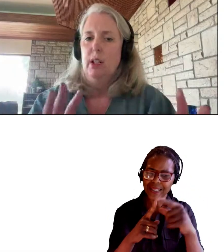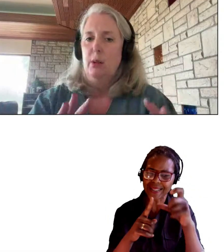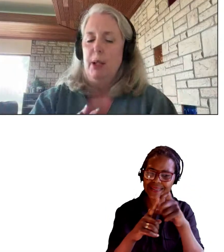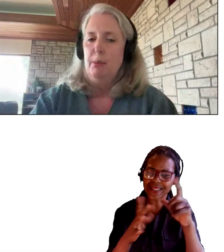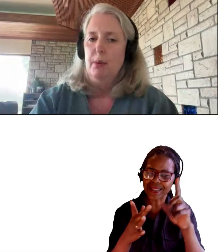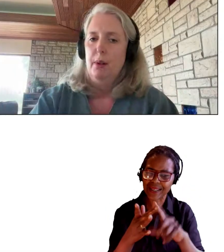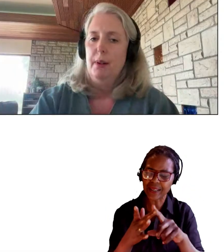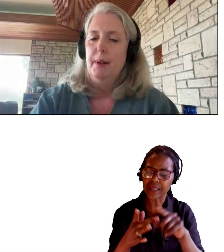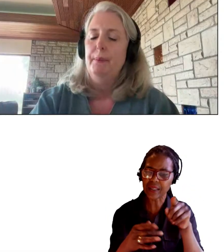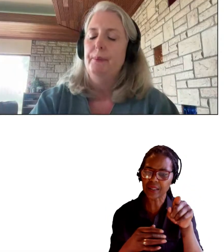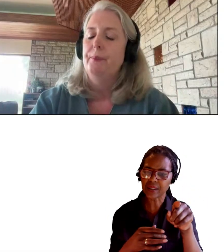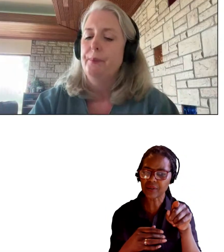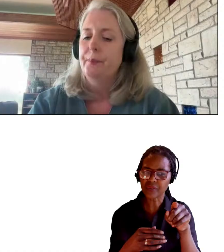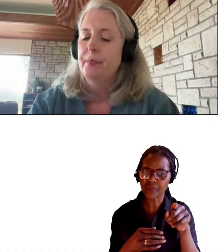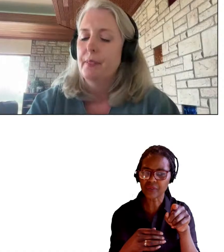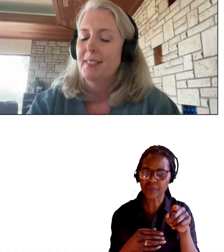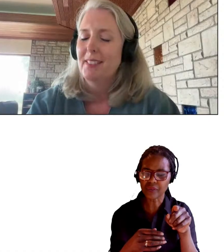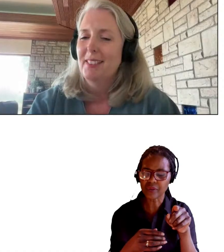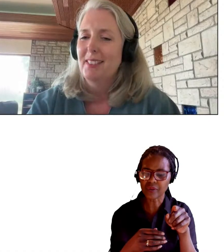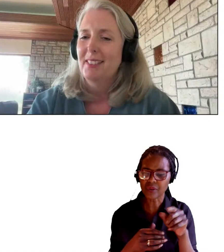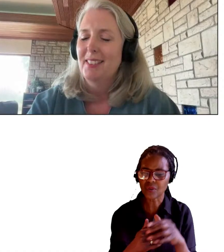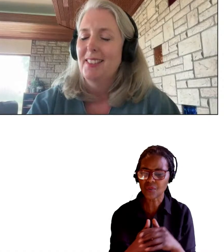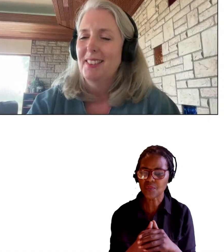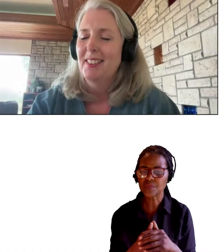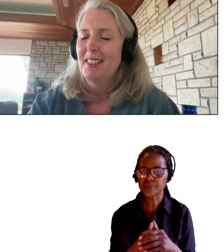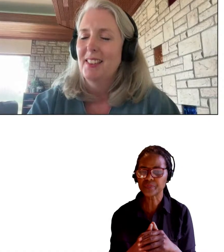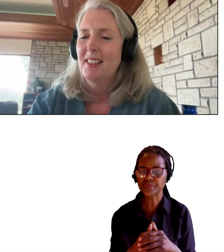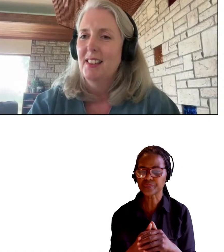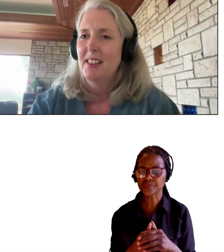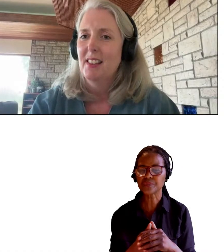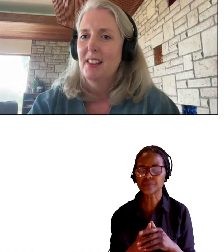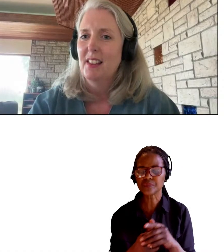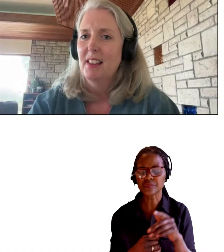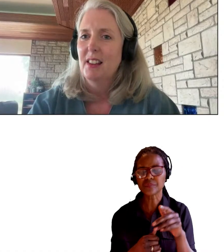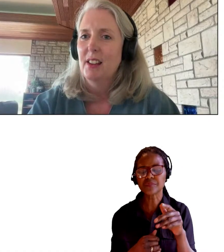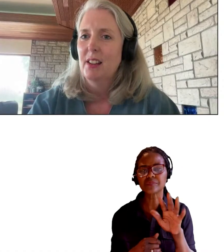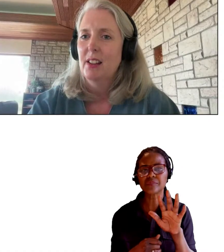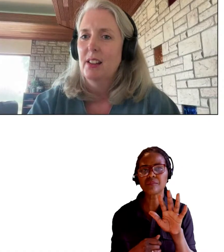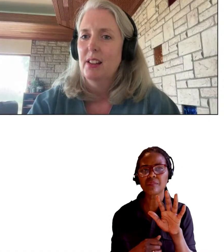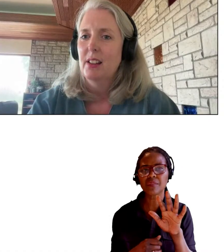I can talk a little bit. Yeah, no, it was just about whether